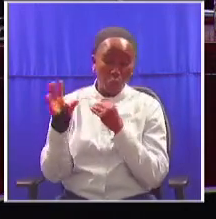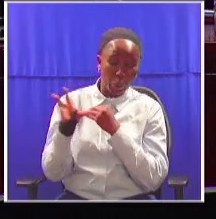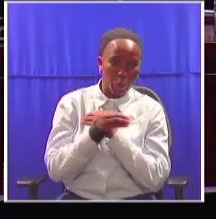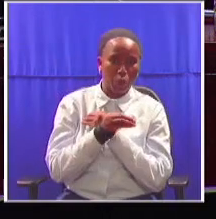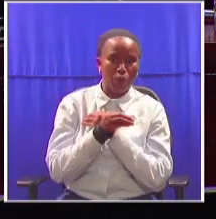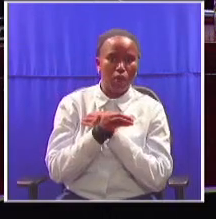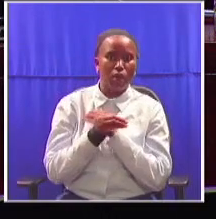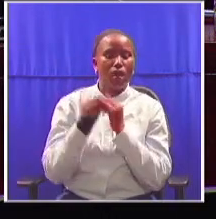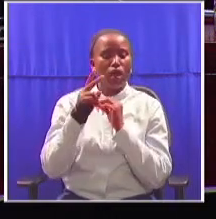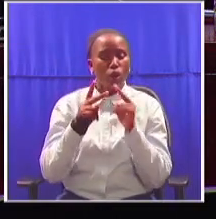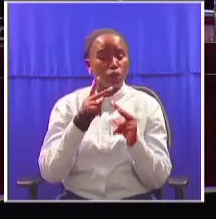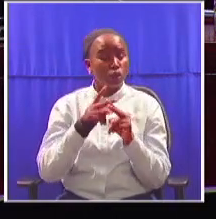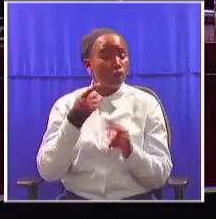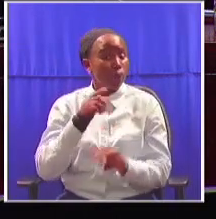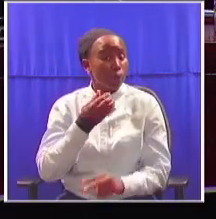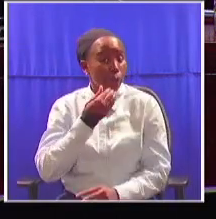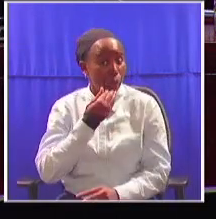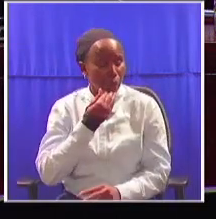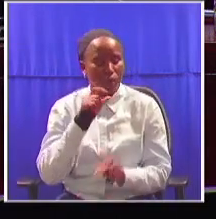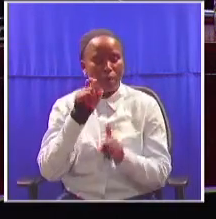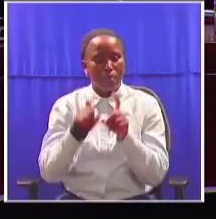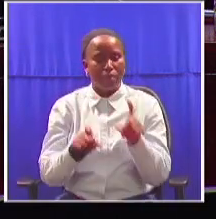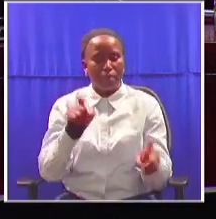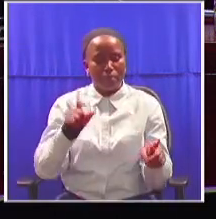and to the citizens themselves.